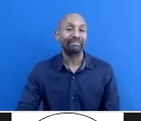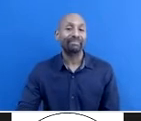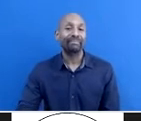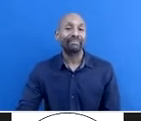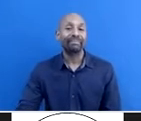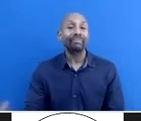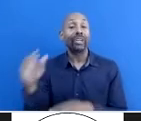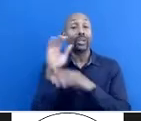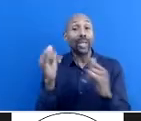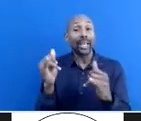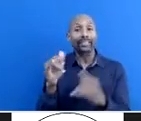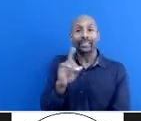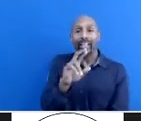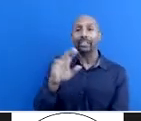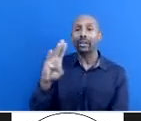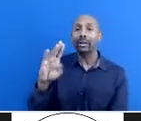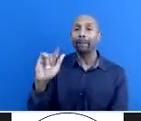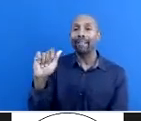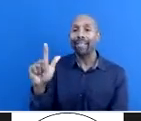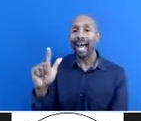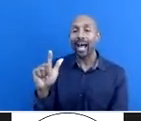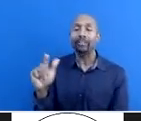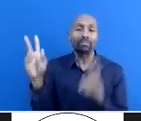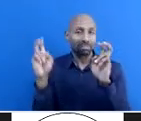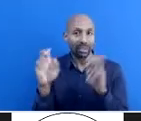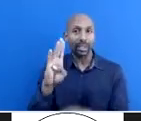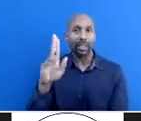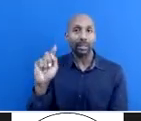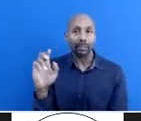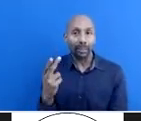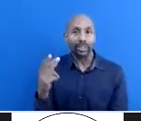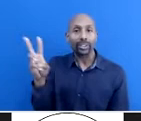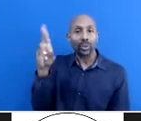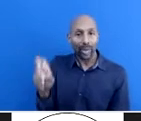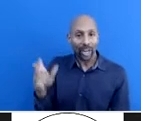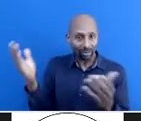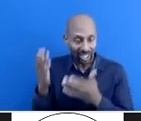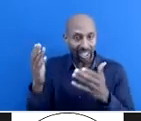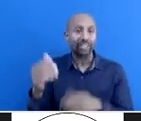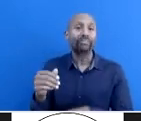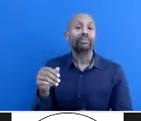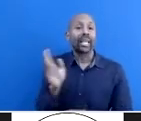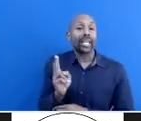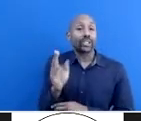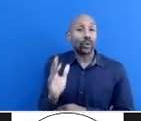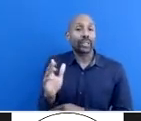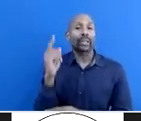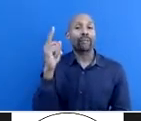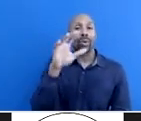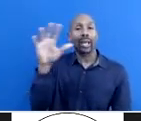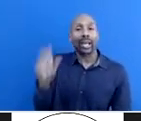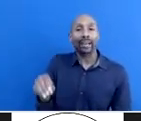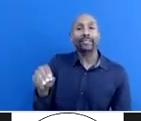Islam, and associate professor in the Department of History at UC Santa Barbara. And he will provide perspectives